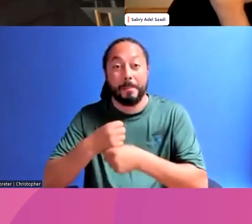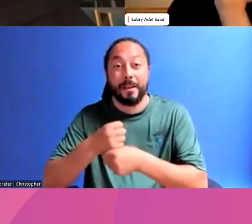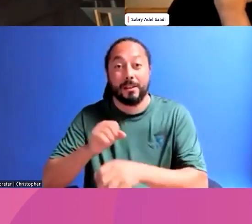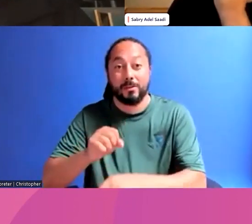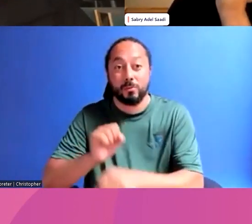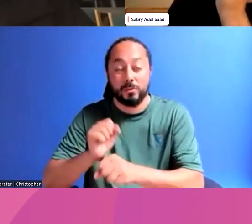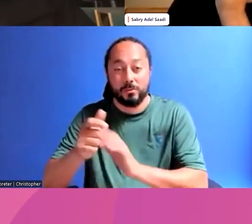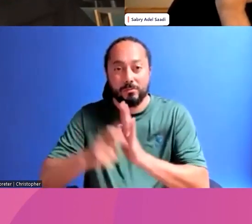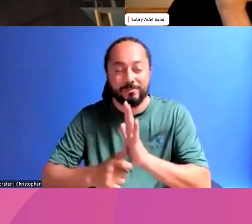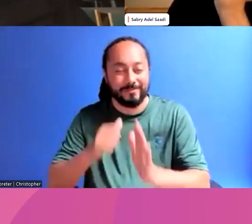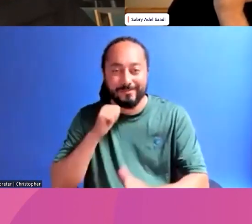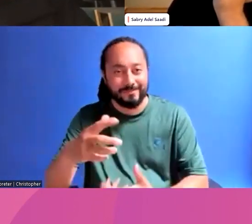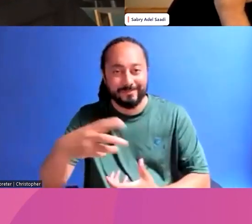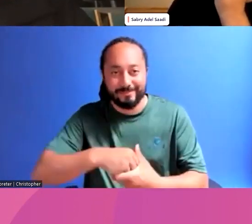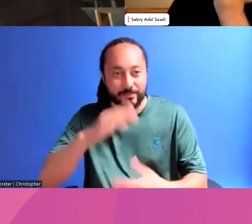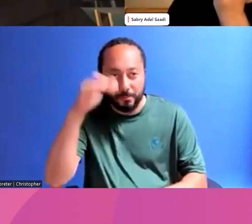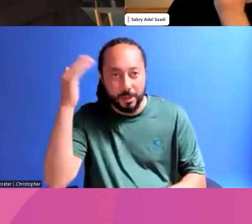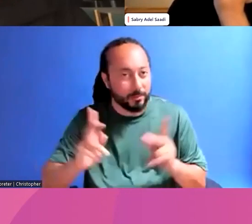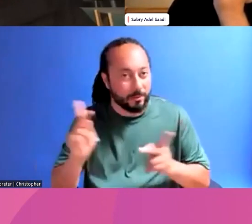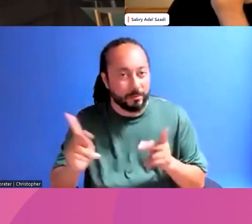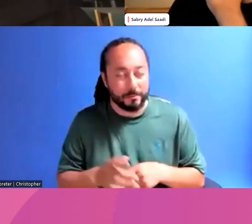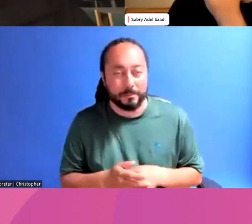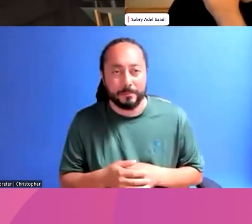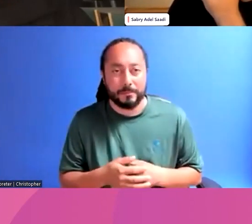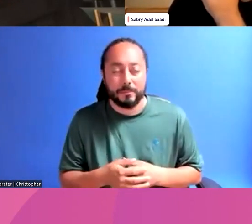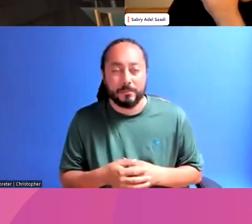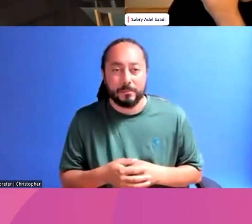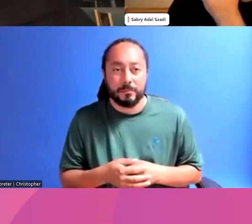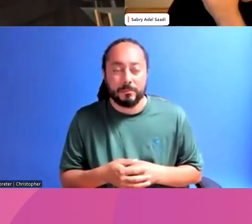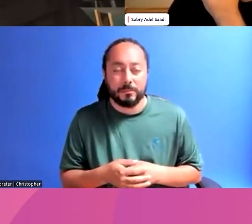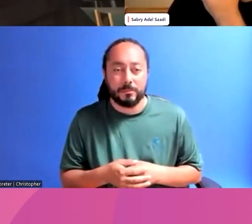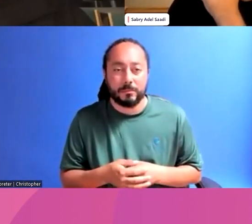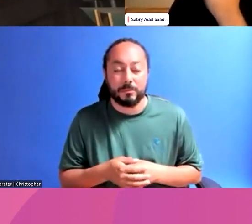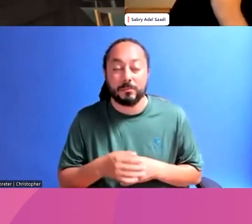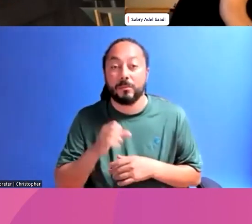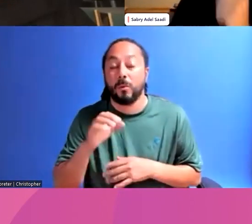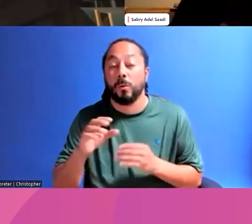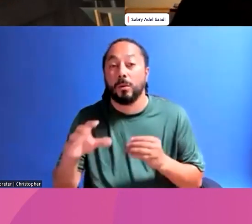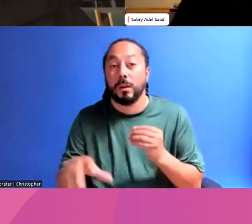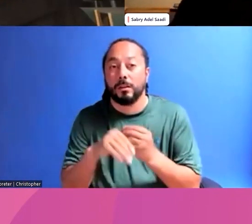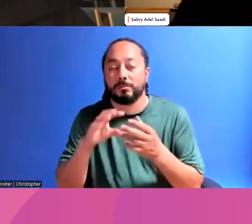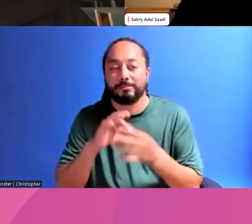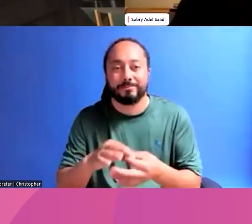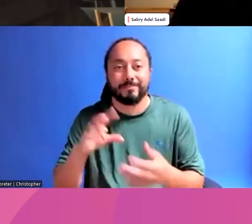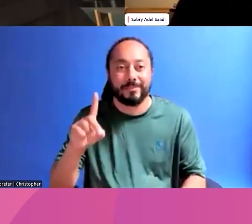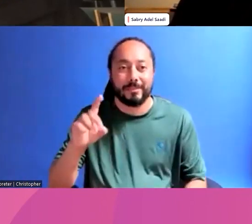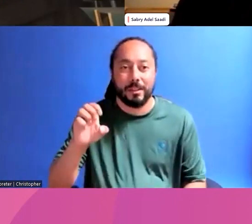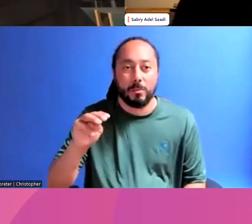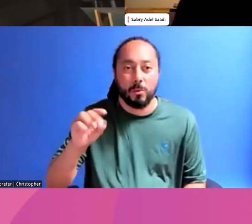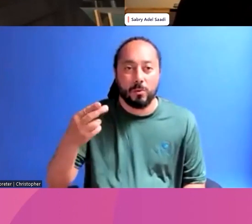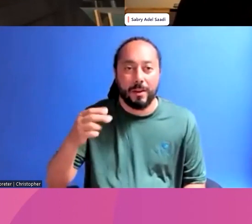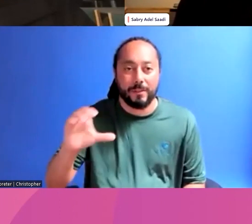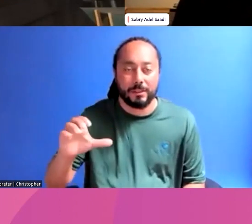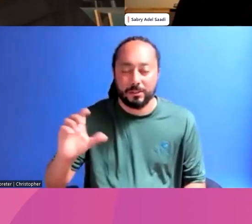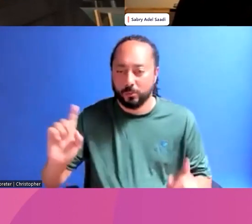into consideration or added when it comes to like the demographics, or when it comes to